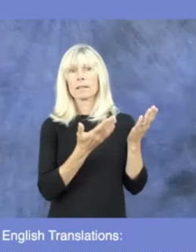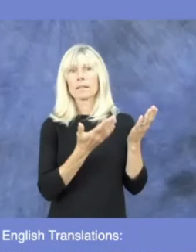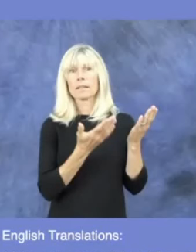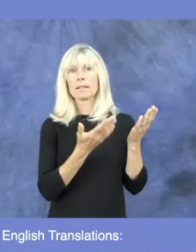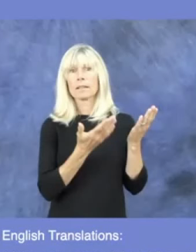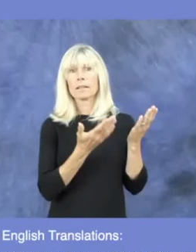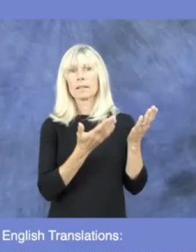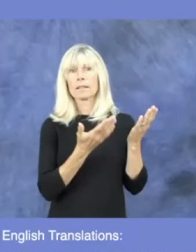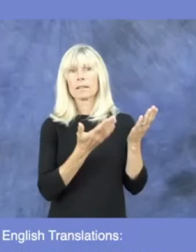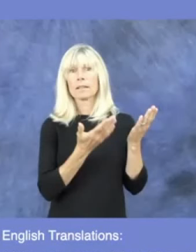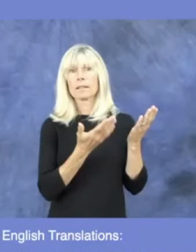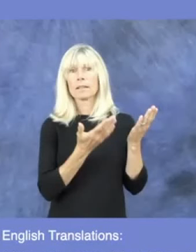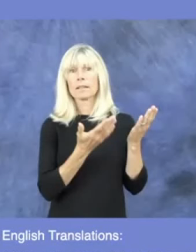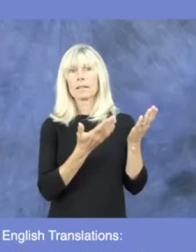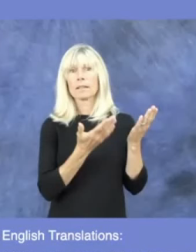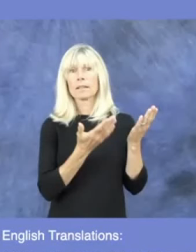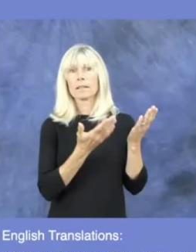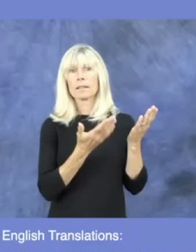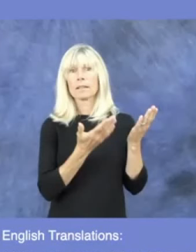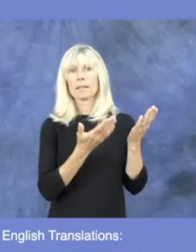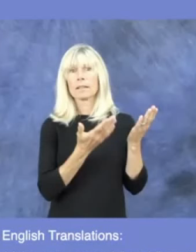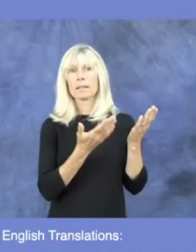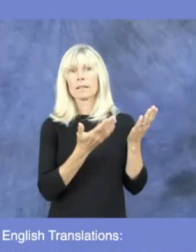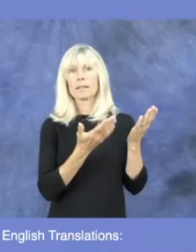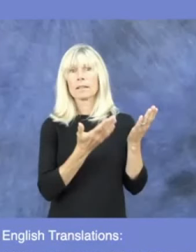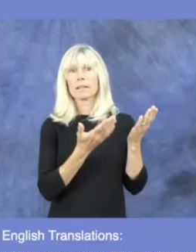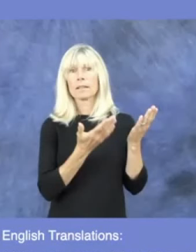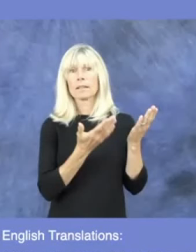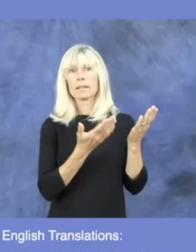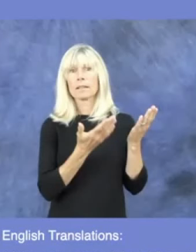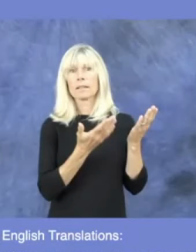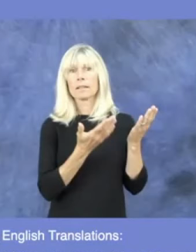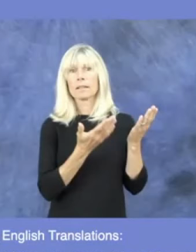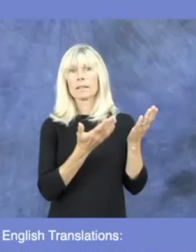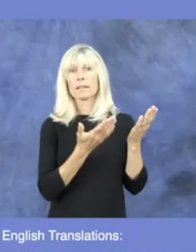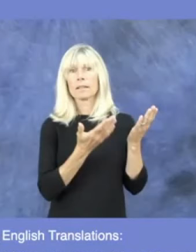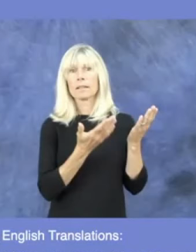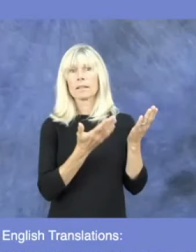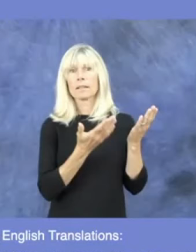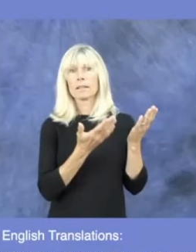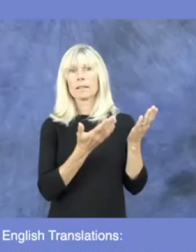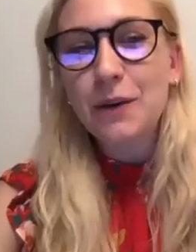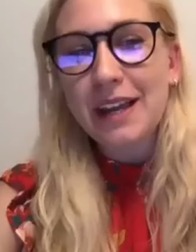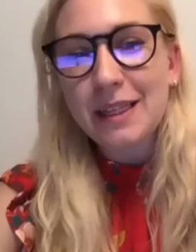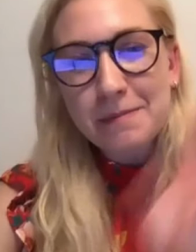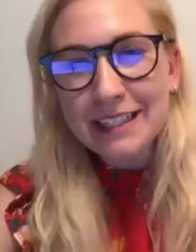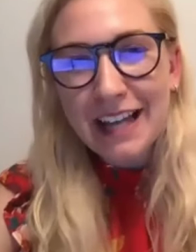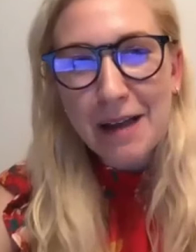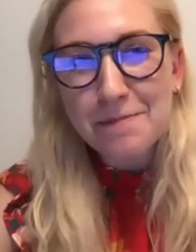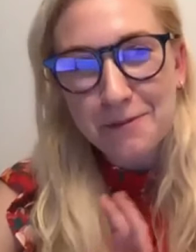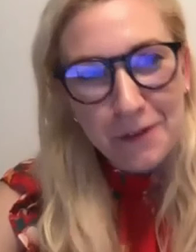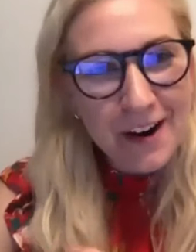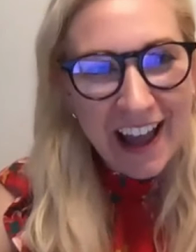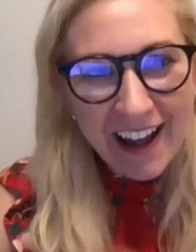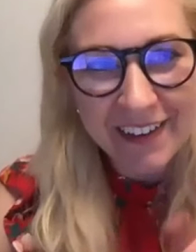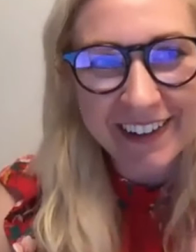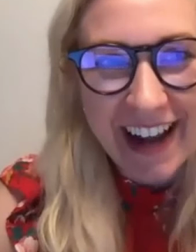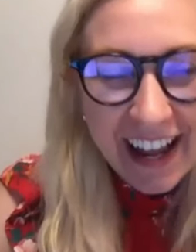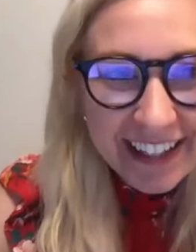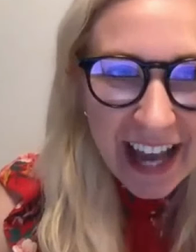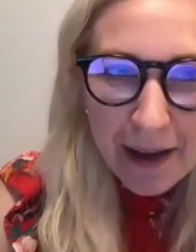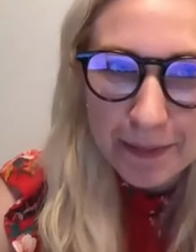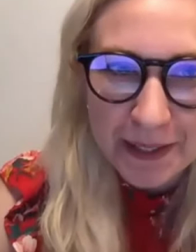we have a team of really awesome people behind them. So it's always important to make sure that we acknowledge them. All right. So in the meantime, before